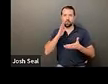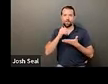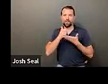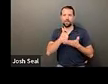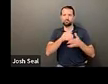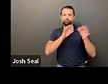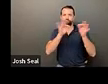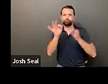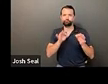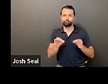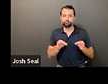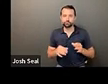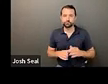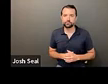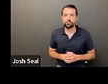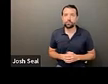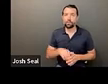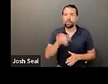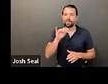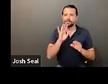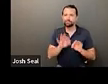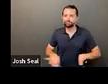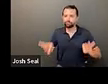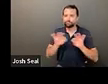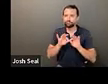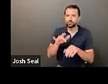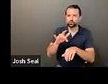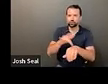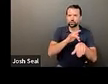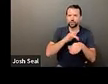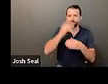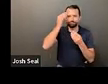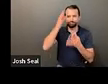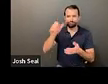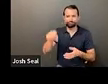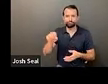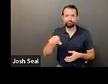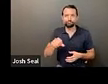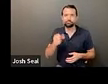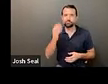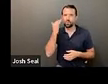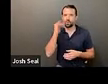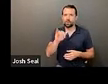a very important resource for us to share with you regardless, because it is the law.